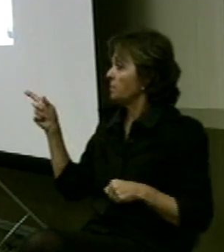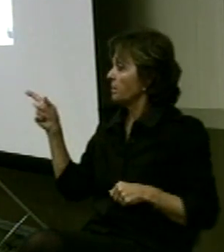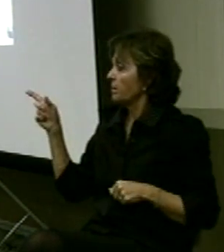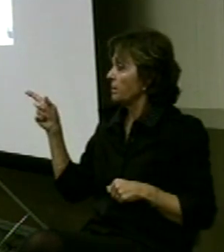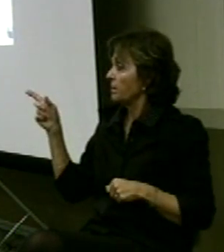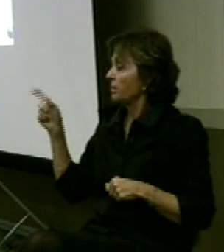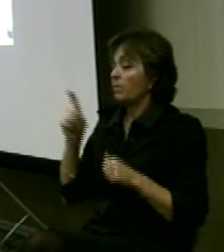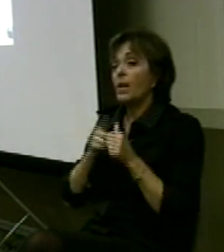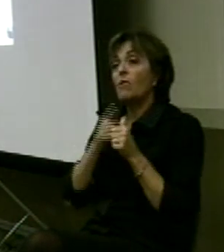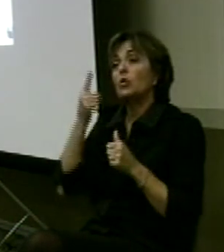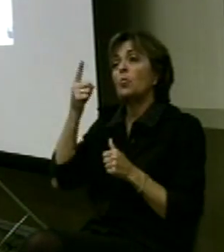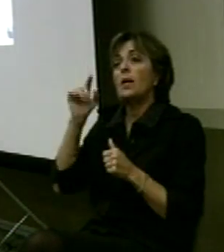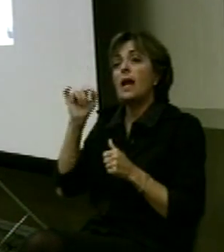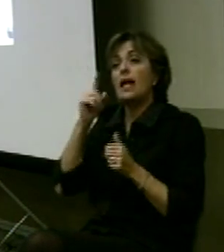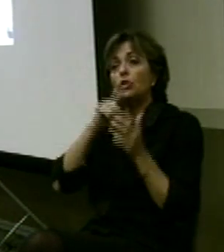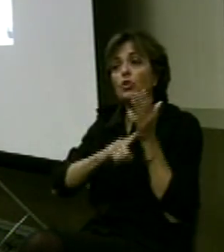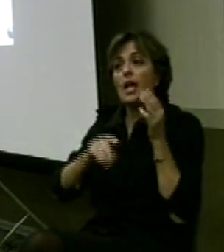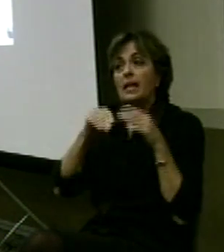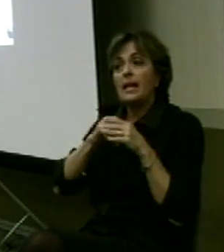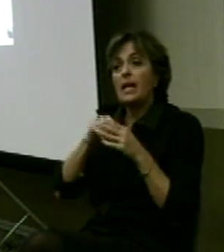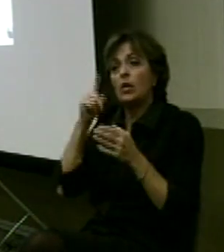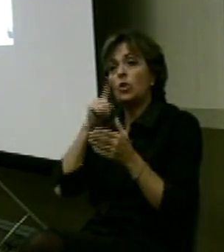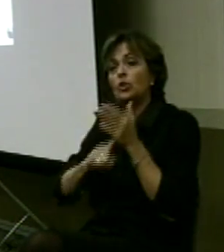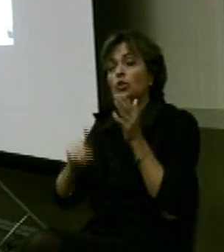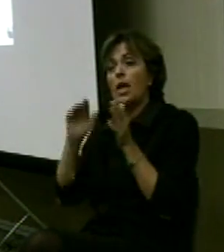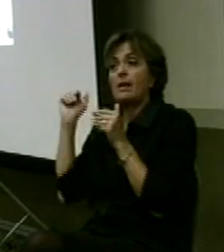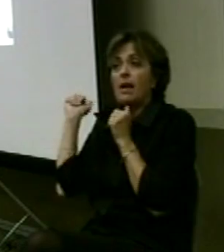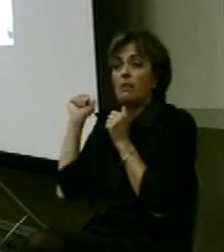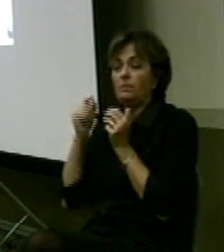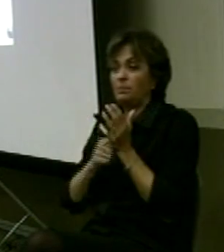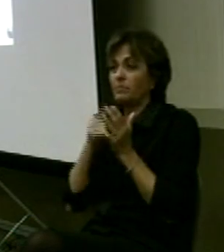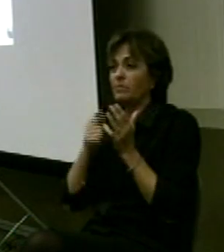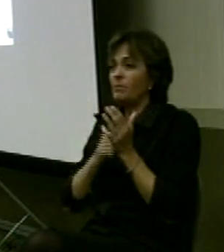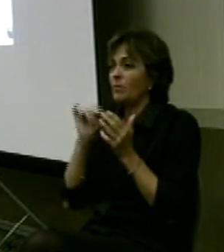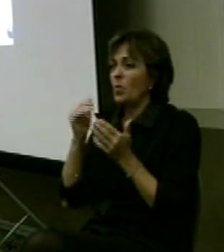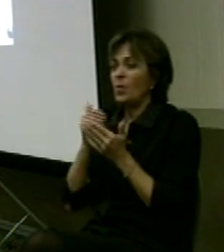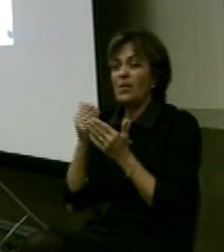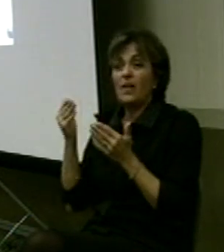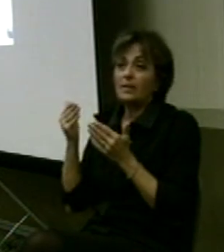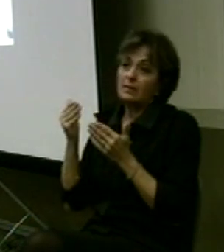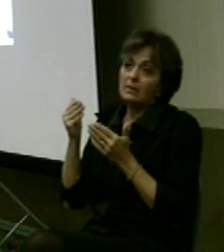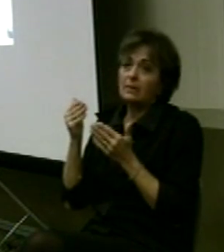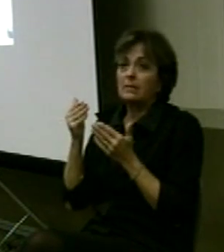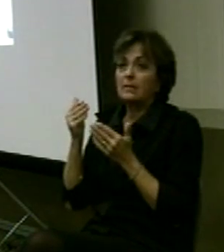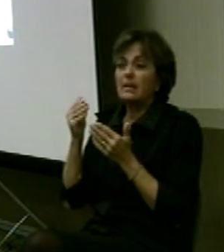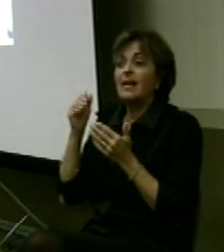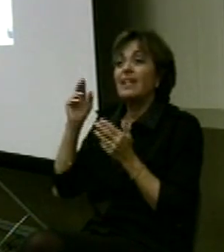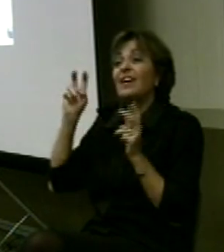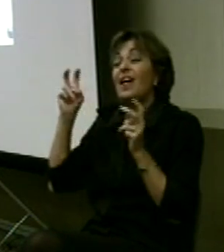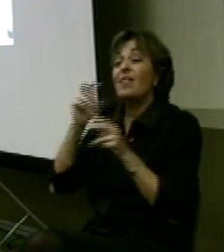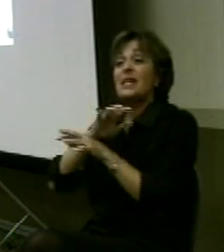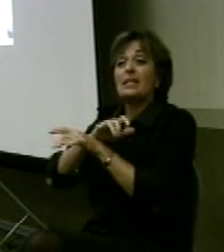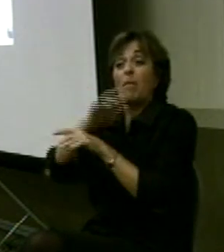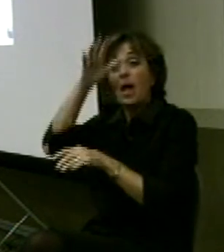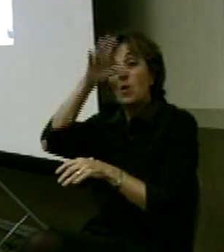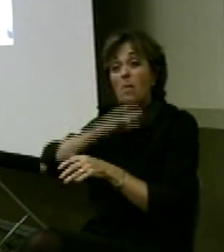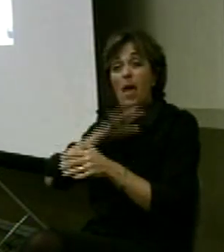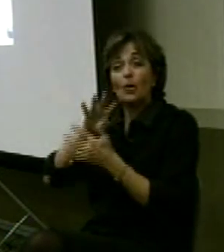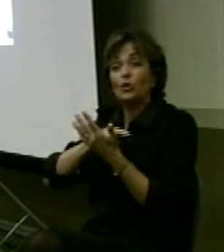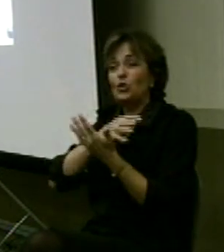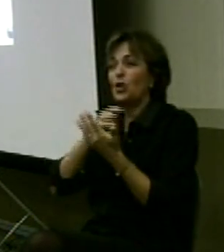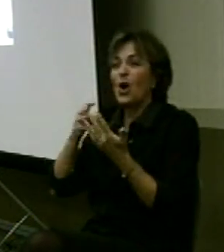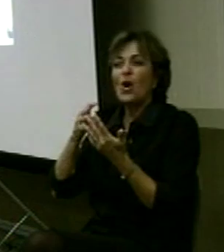So the first one is like the check-in, check-out. Sometimes those things don't, or that Spider-Man